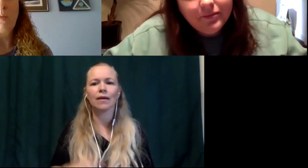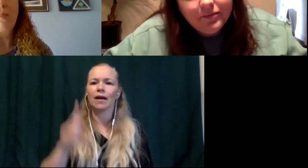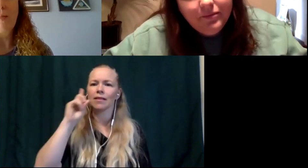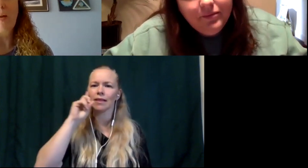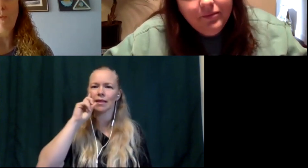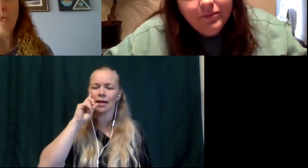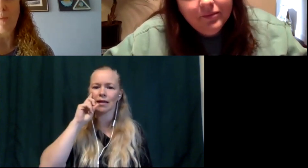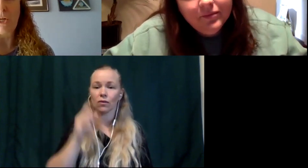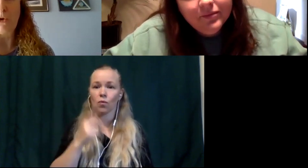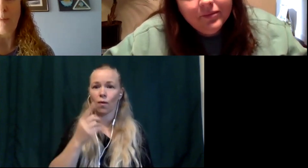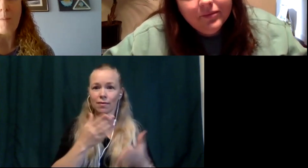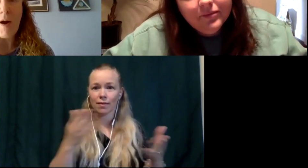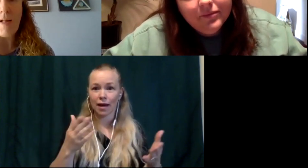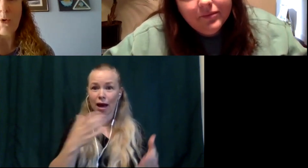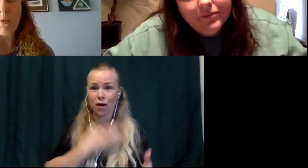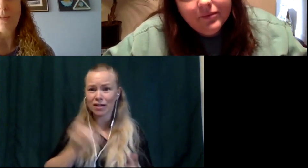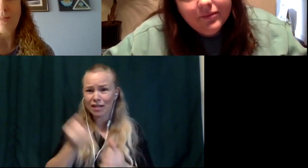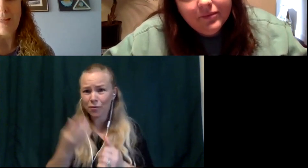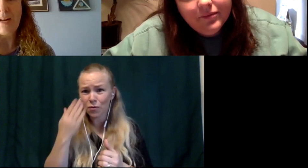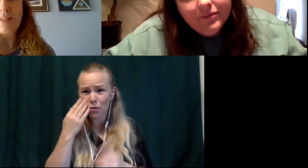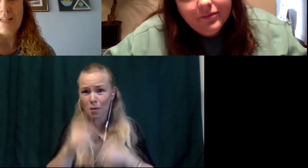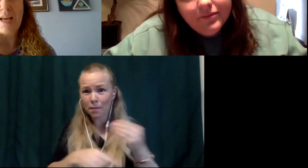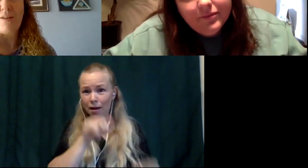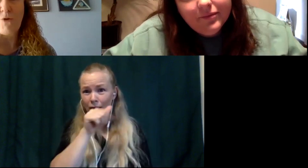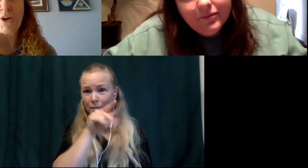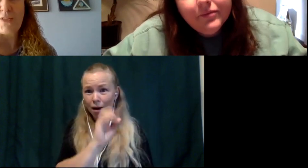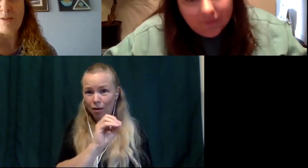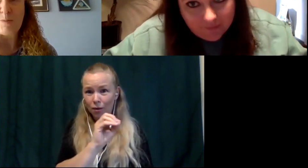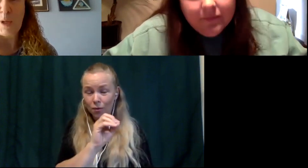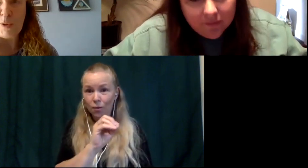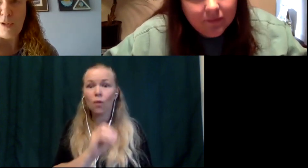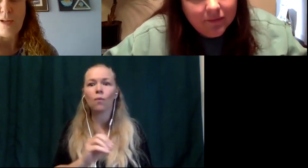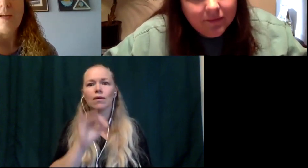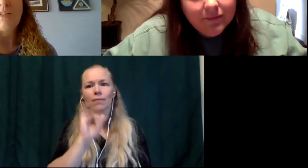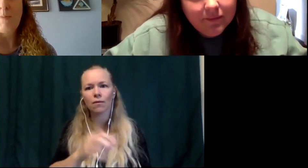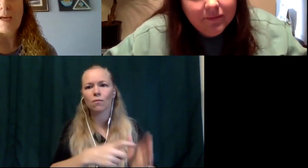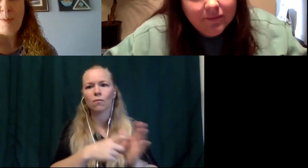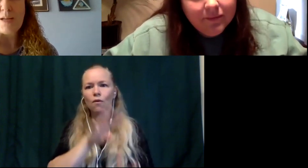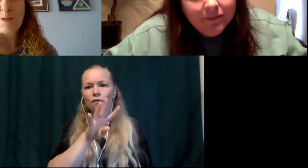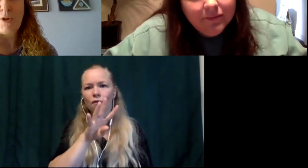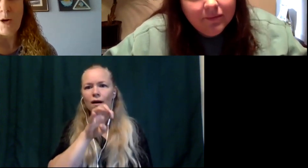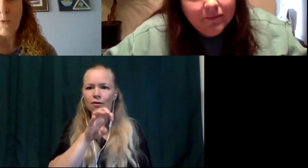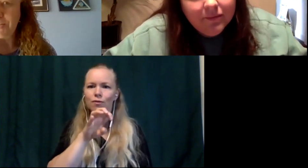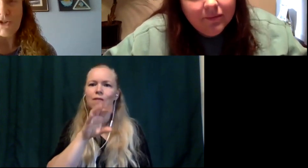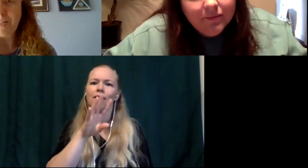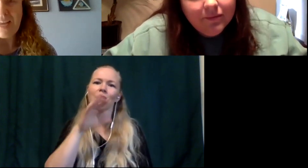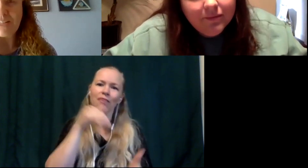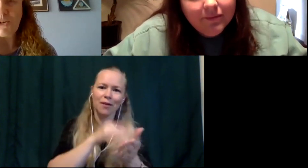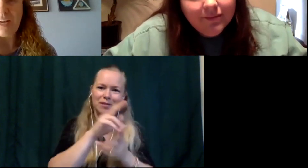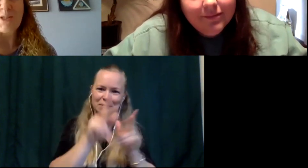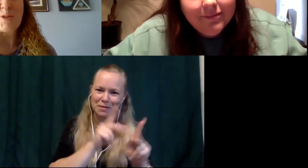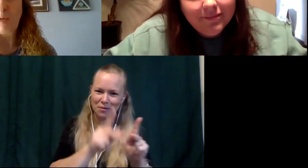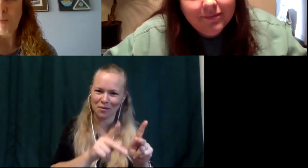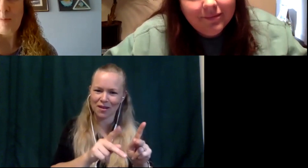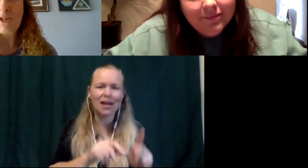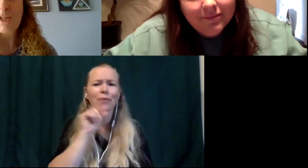the one thing that I wish everybody knew about Apollo was that it did take 400,000 people to make it possible, that it wasn't just the